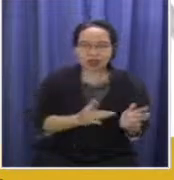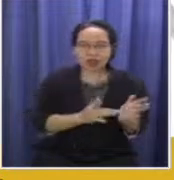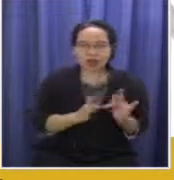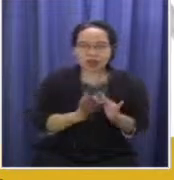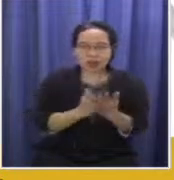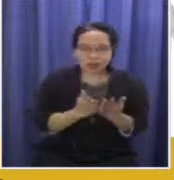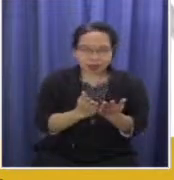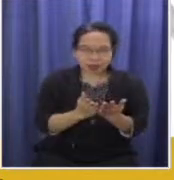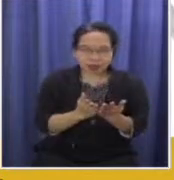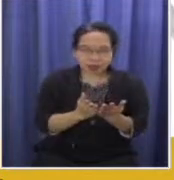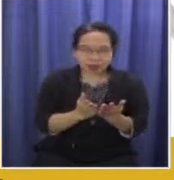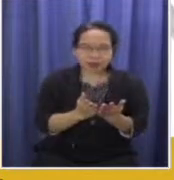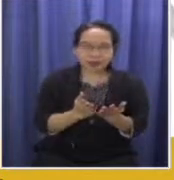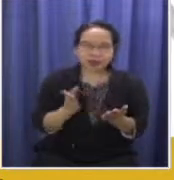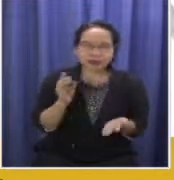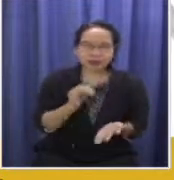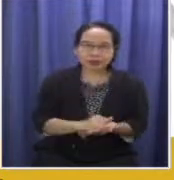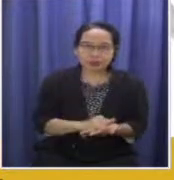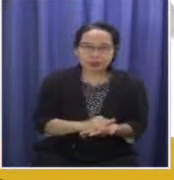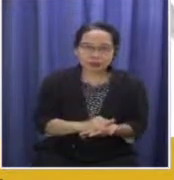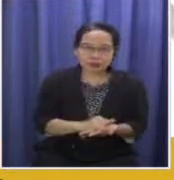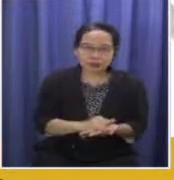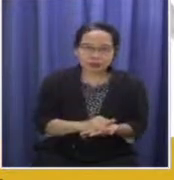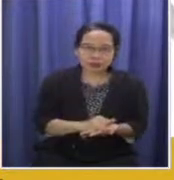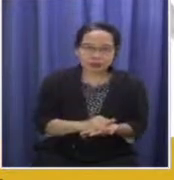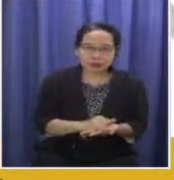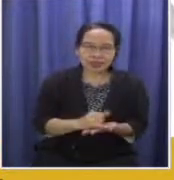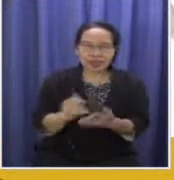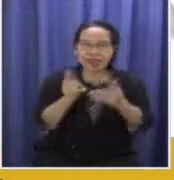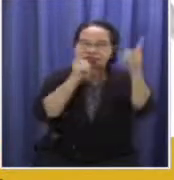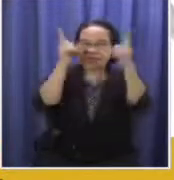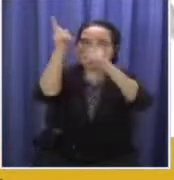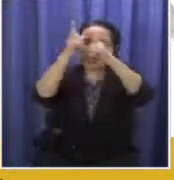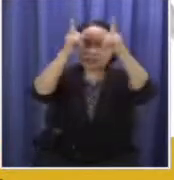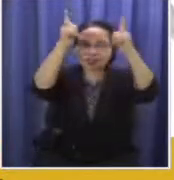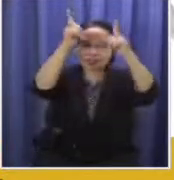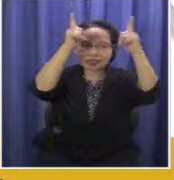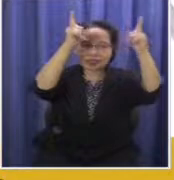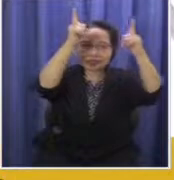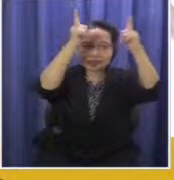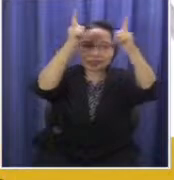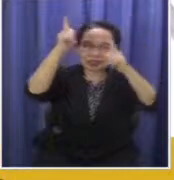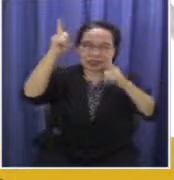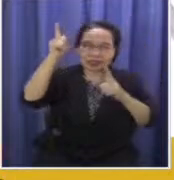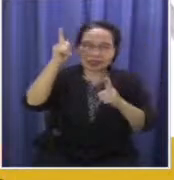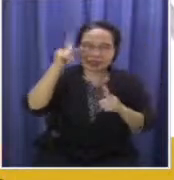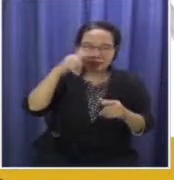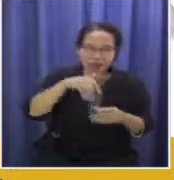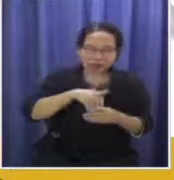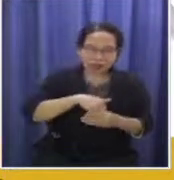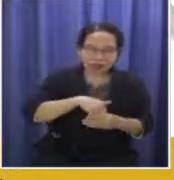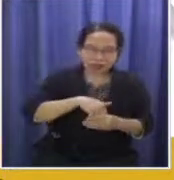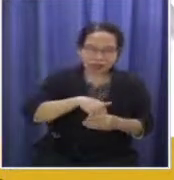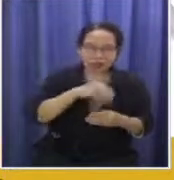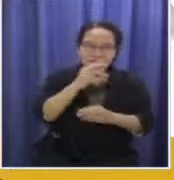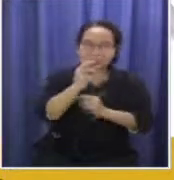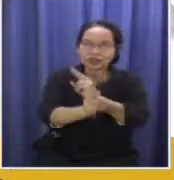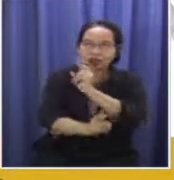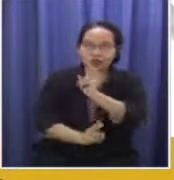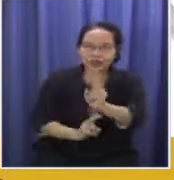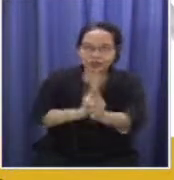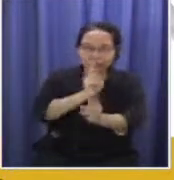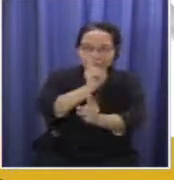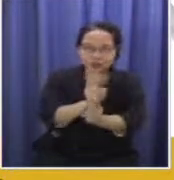Bible, that the stars in the